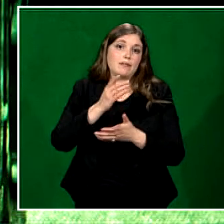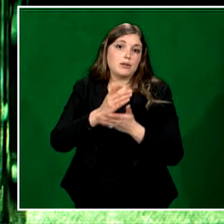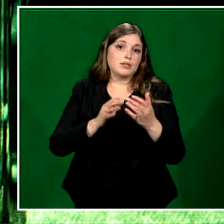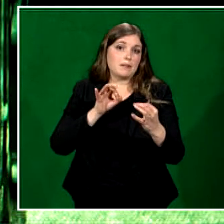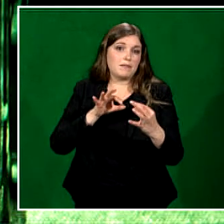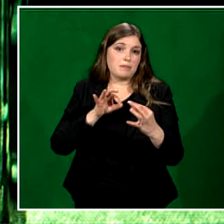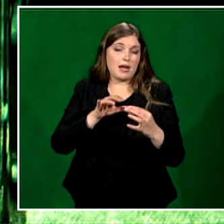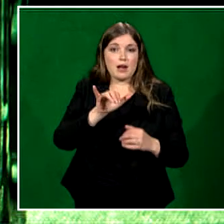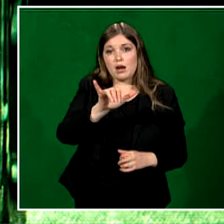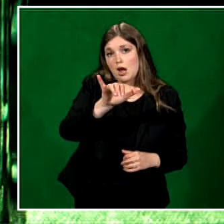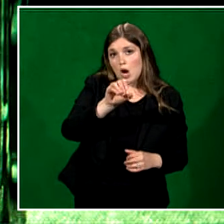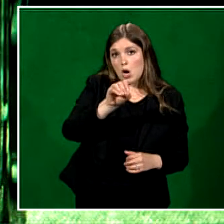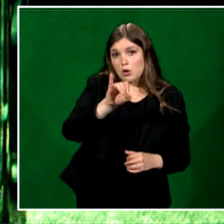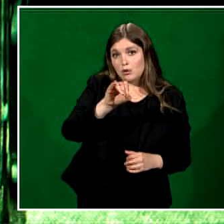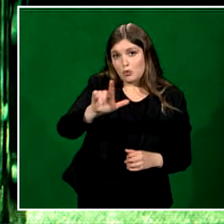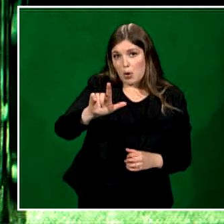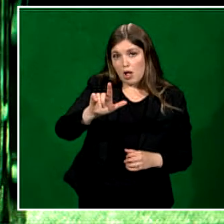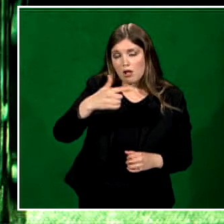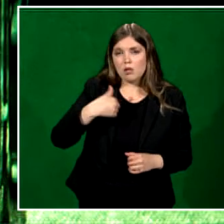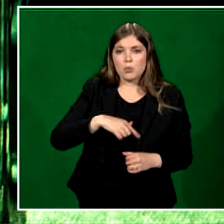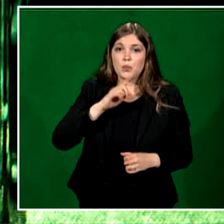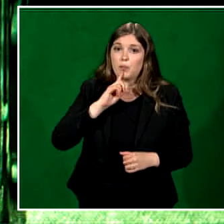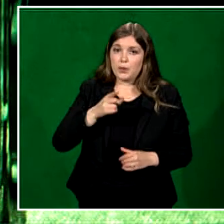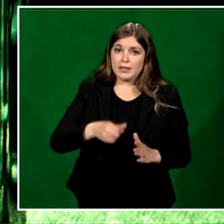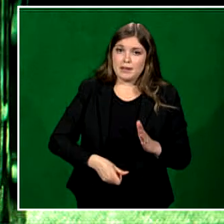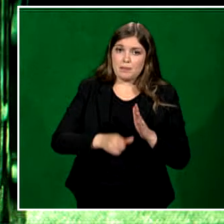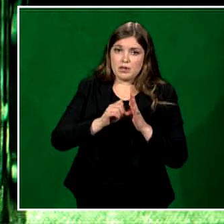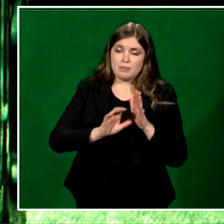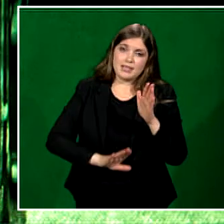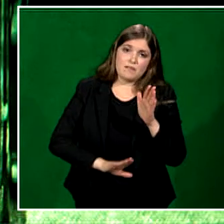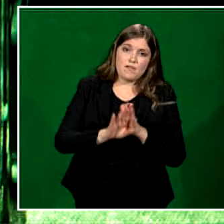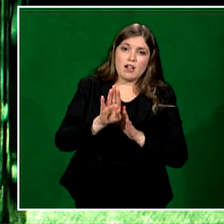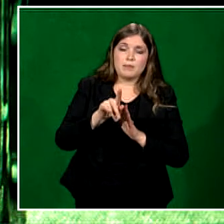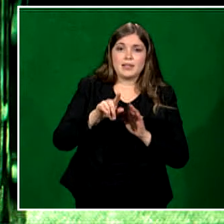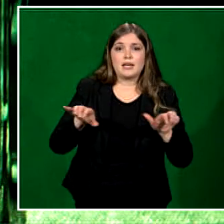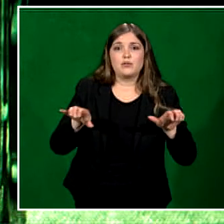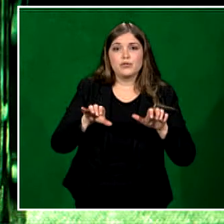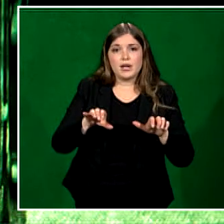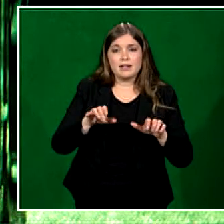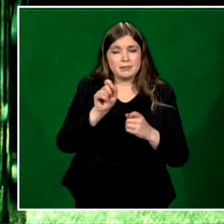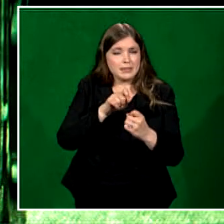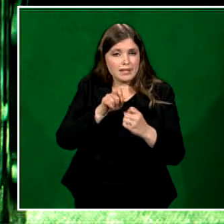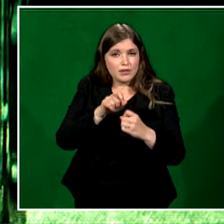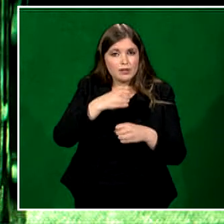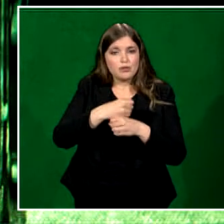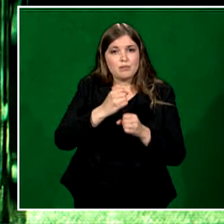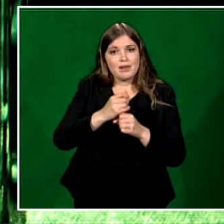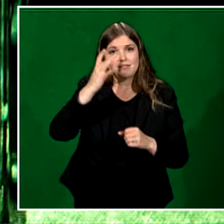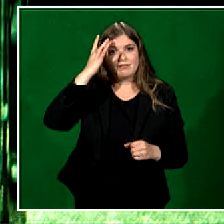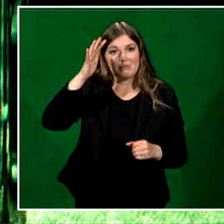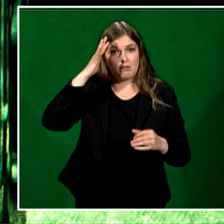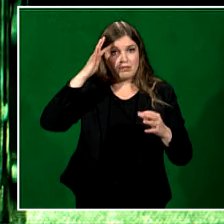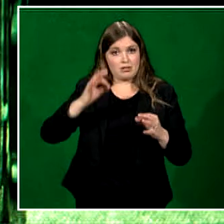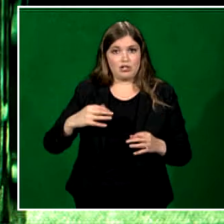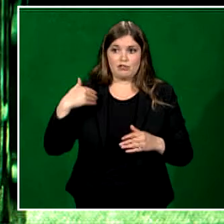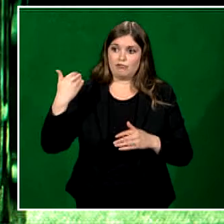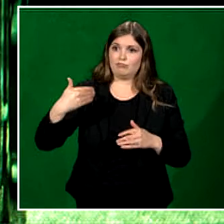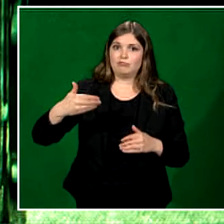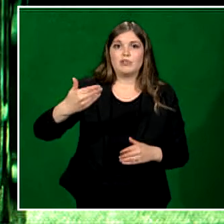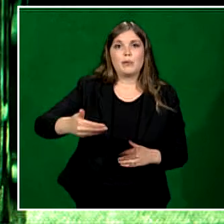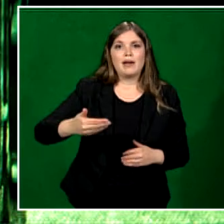Yoel, we're really impressed by the development that you've done. In particular, you've made some really smart decisions along the way